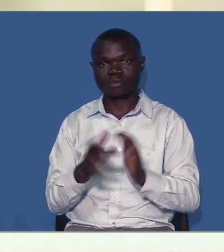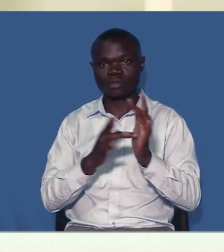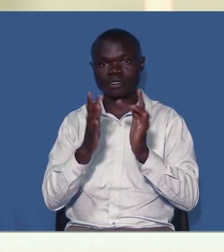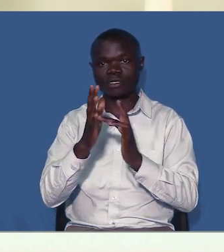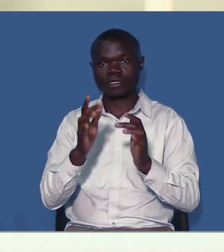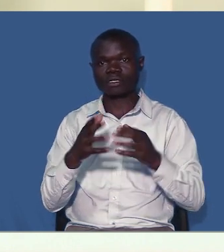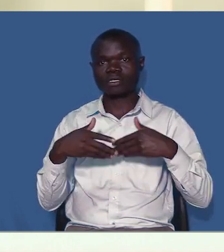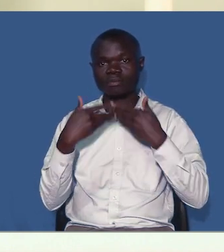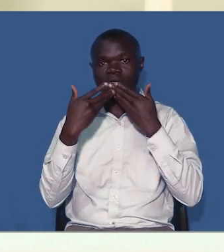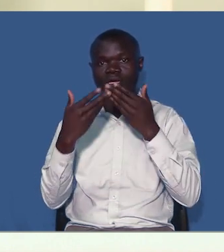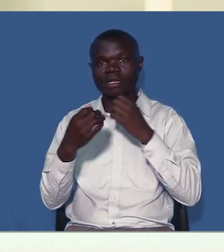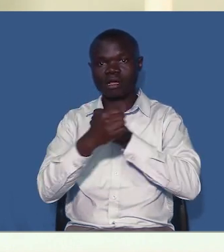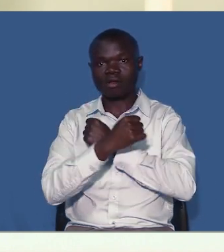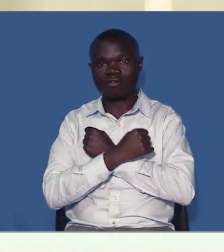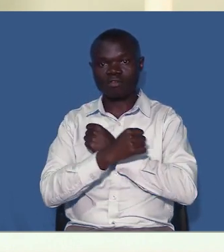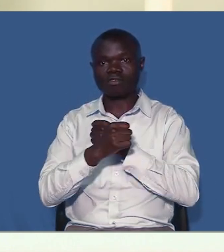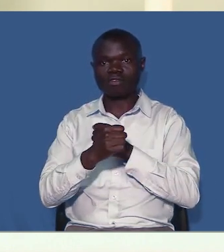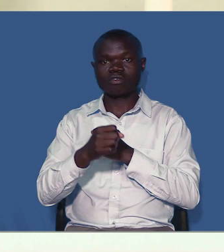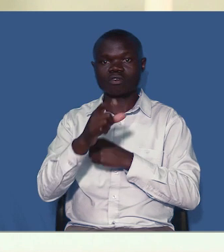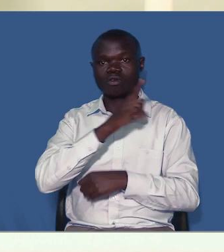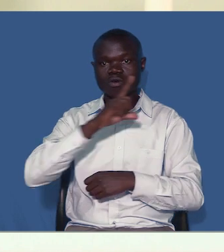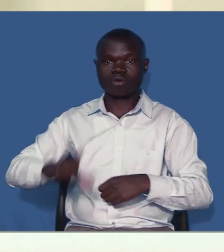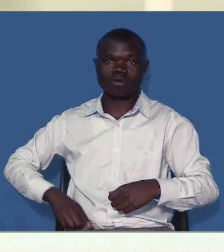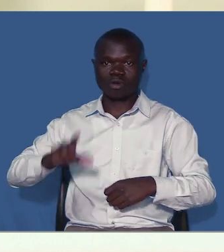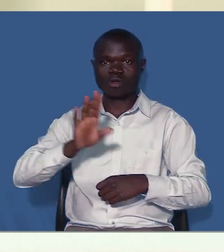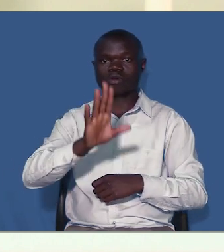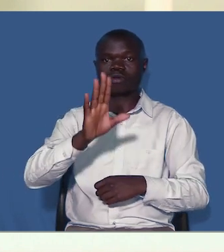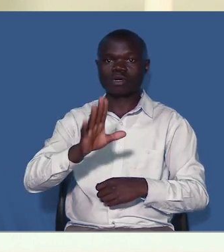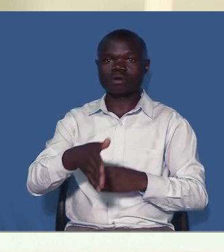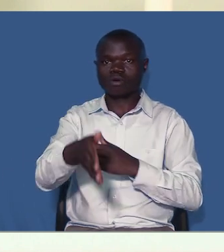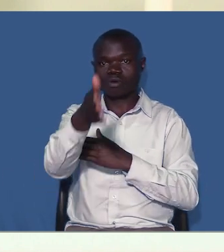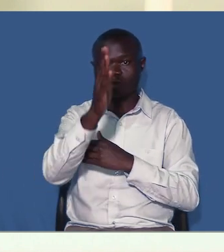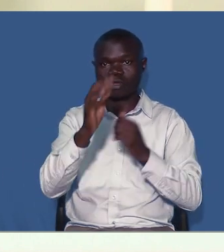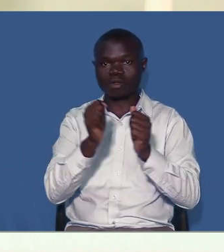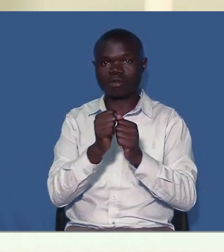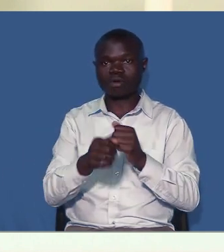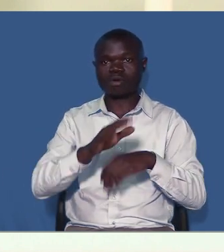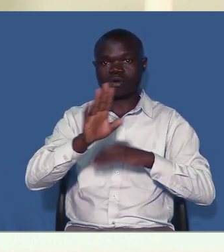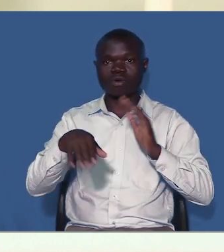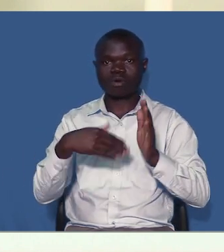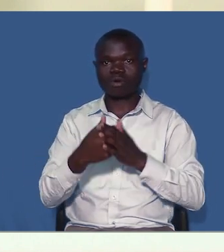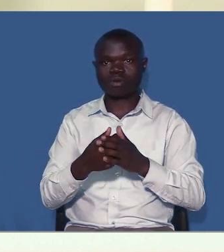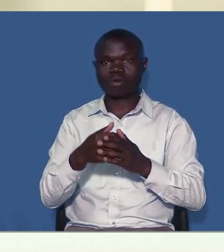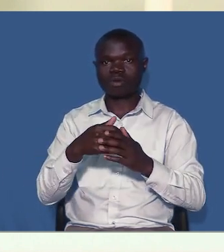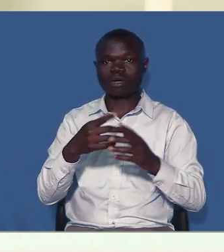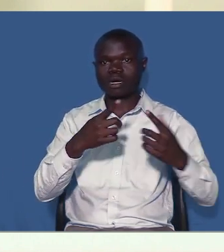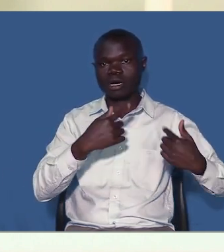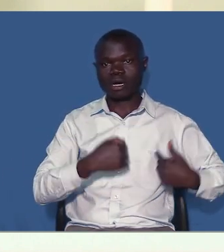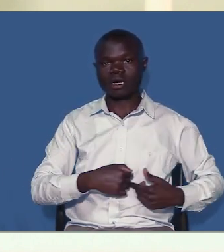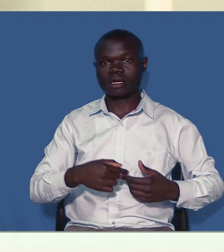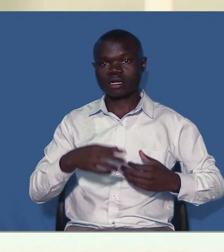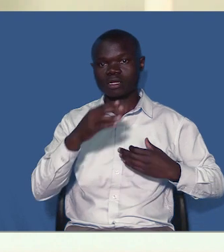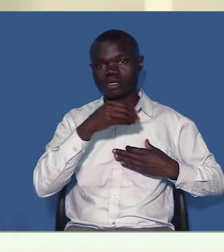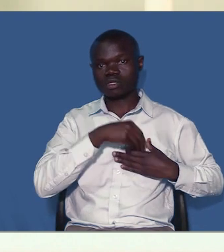Jesus replied, "Love the Lord your God with all your heart and with all your soul and with all your mind. This is the first